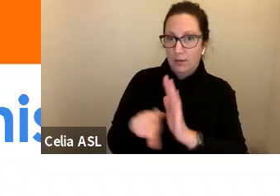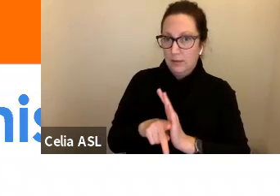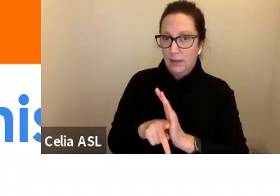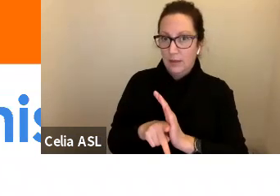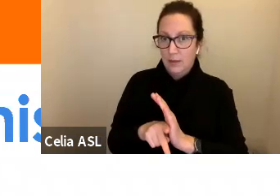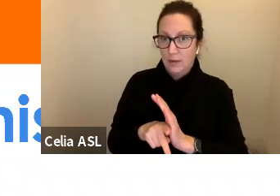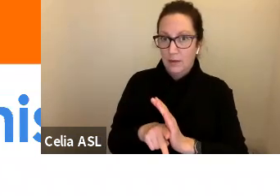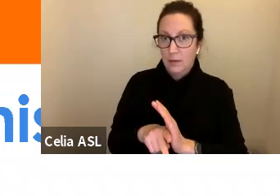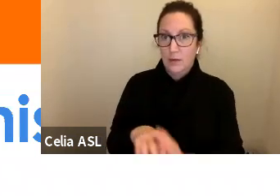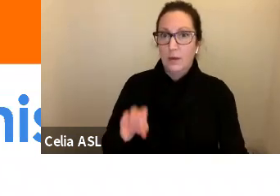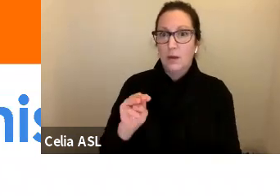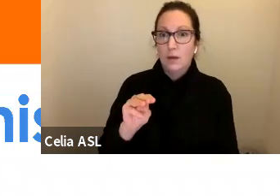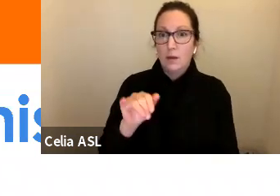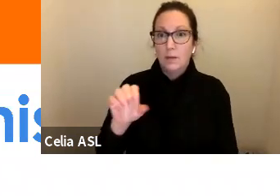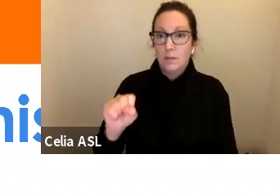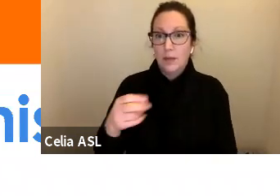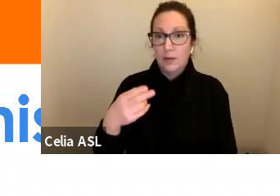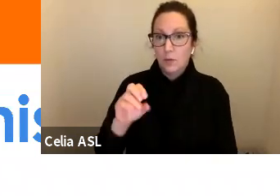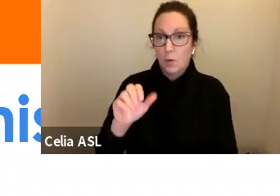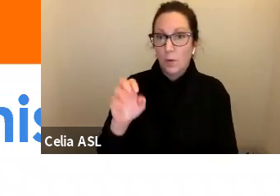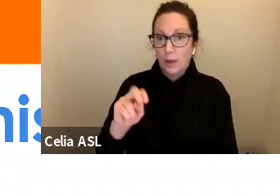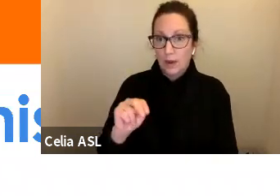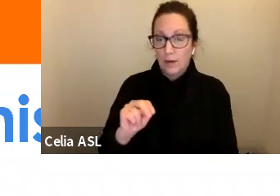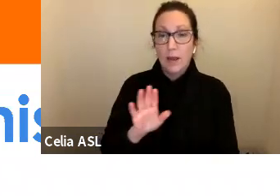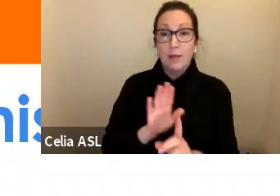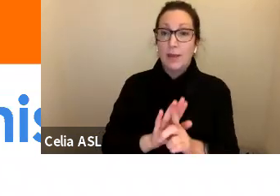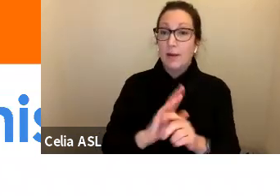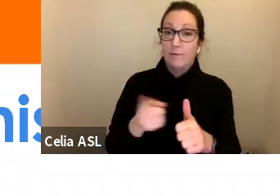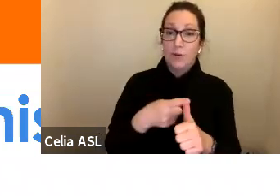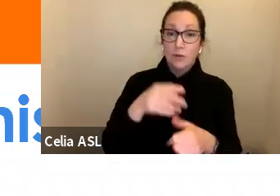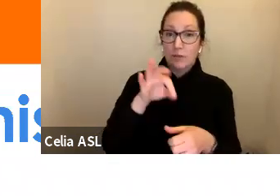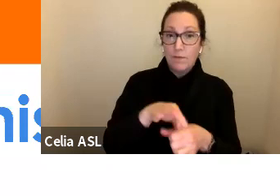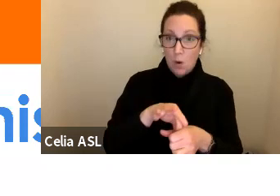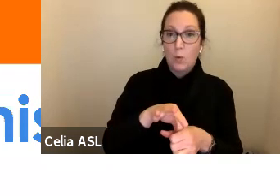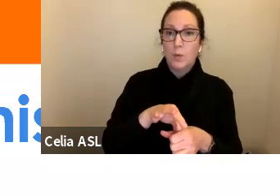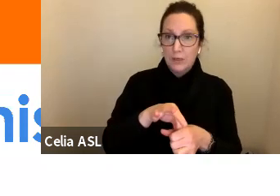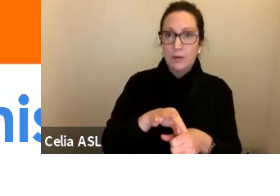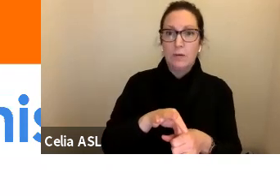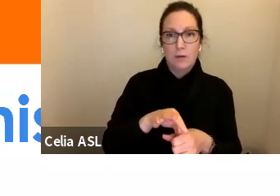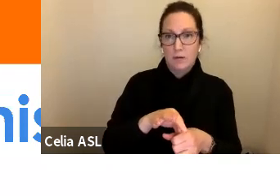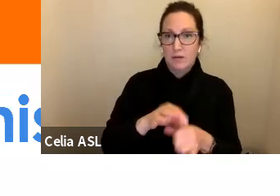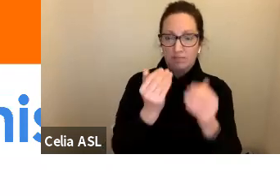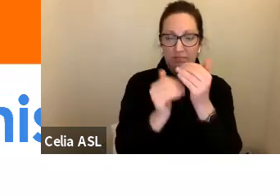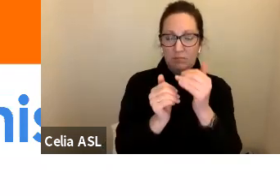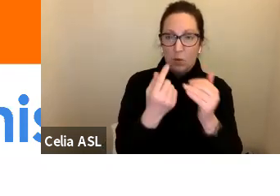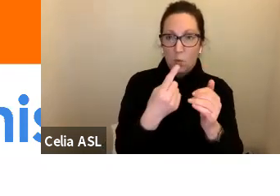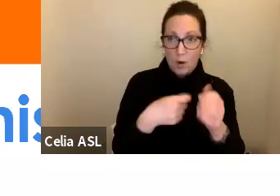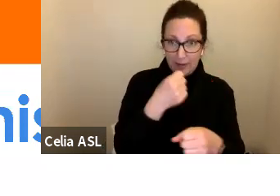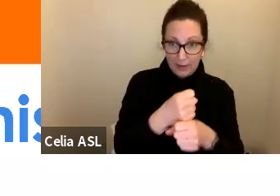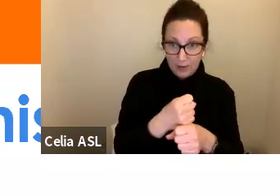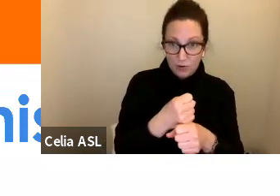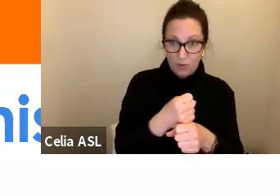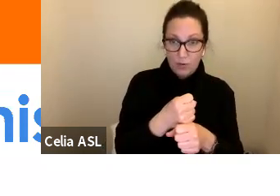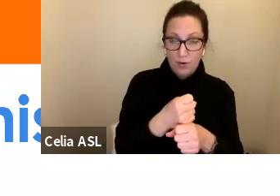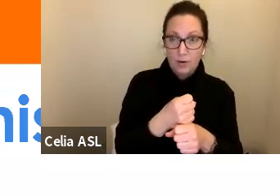The first vote they did was a one-year shift. I believe they have since taken